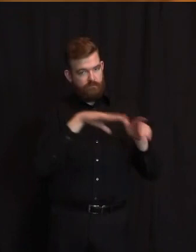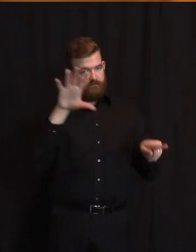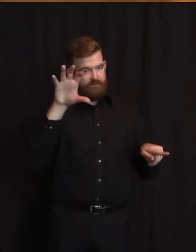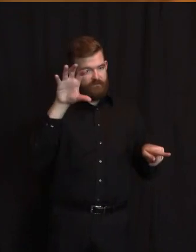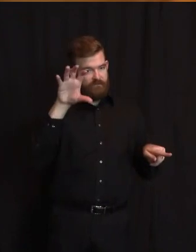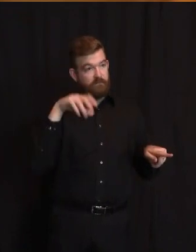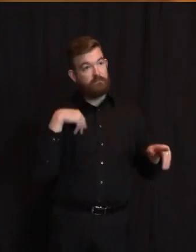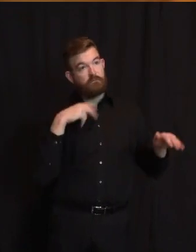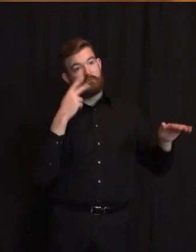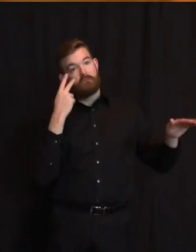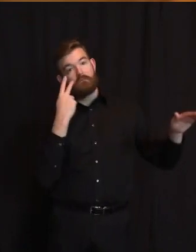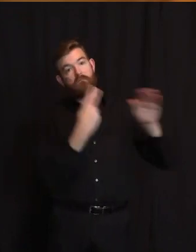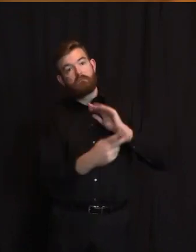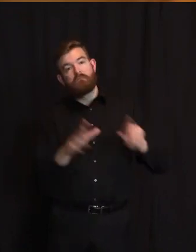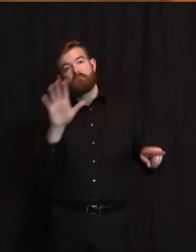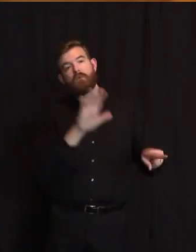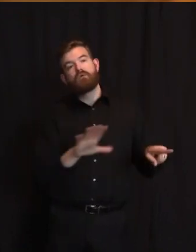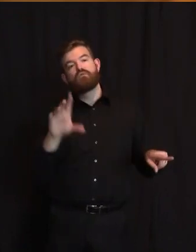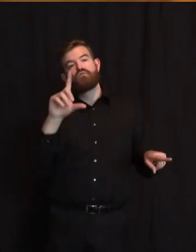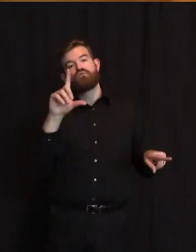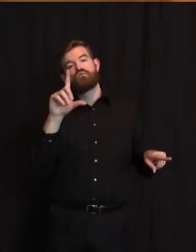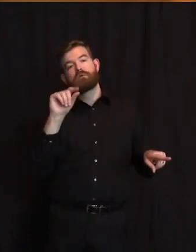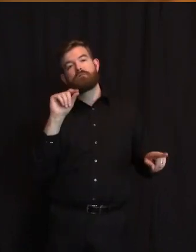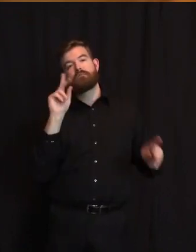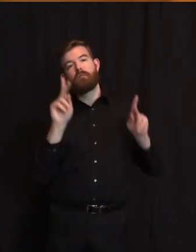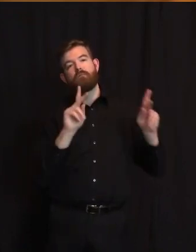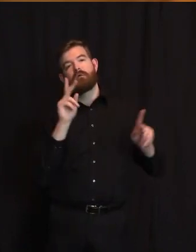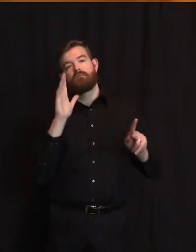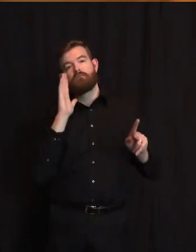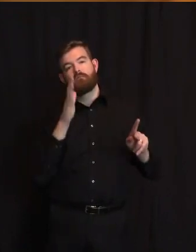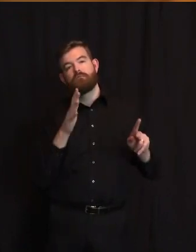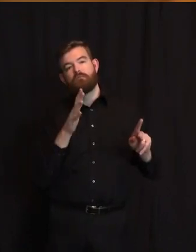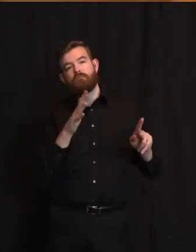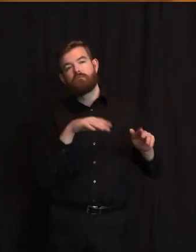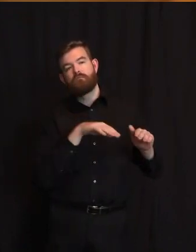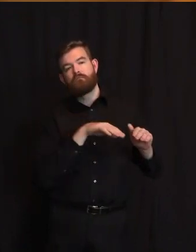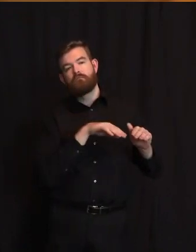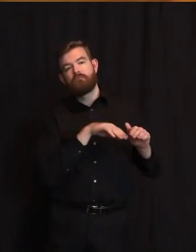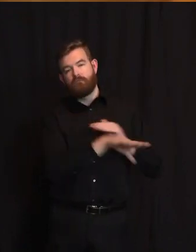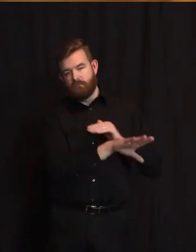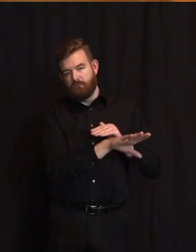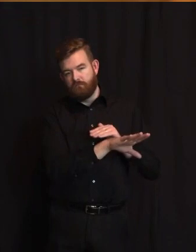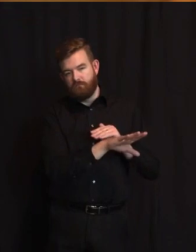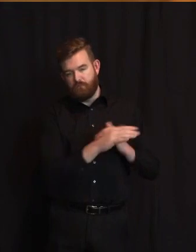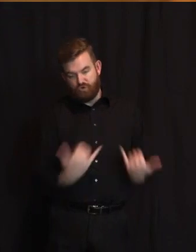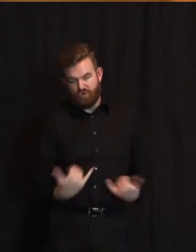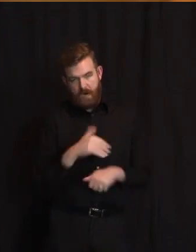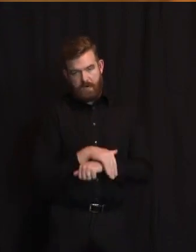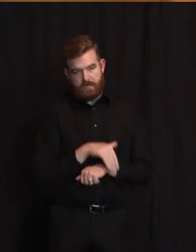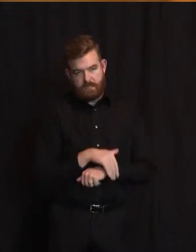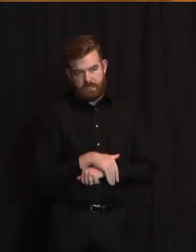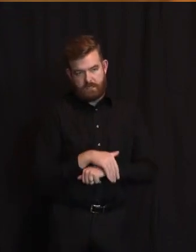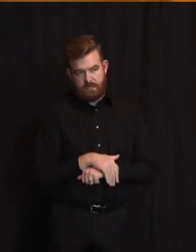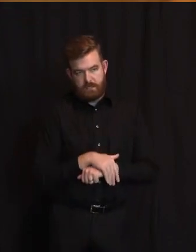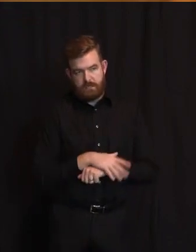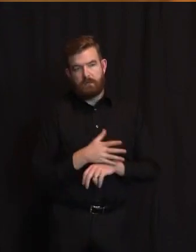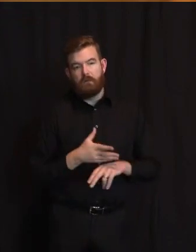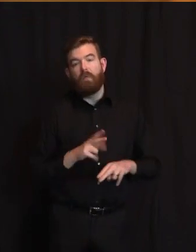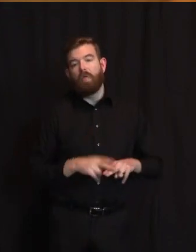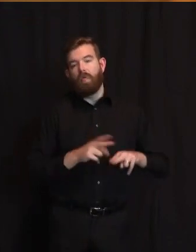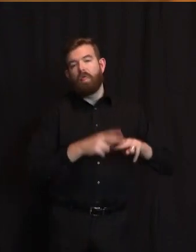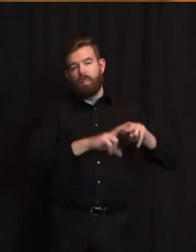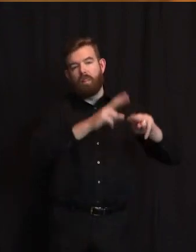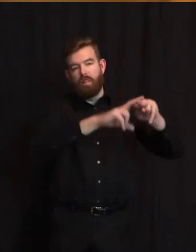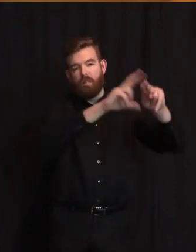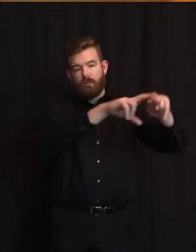expect about 20 individuals in that site by evening. The Atlantic City Convention Center will be